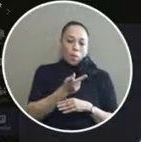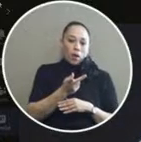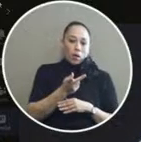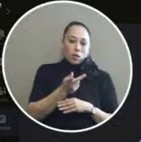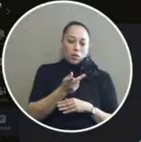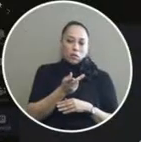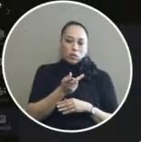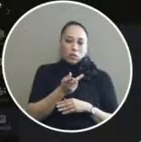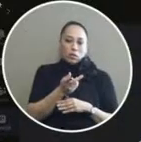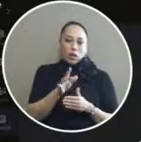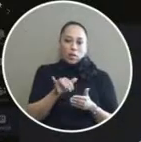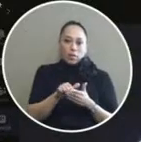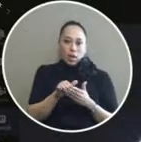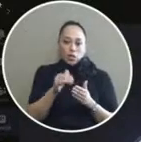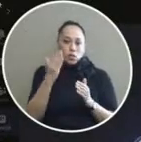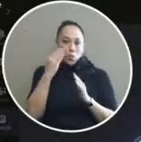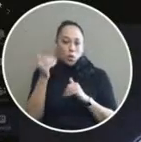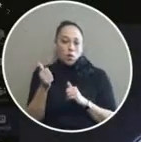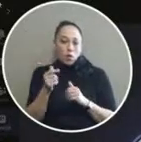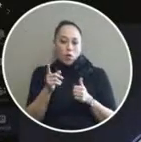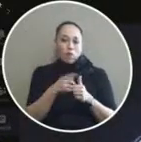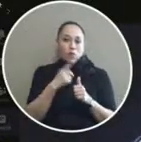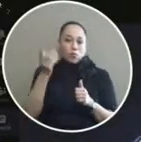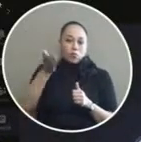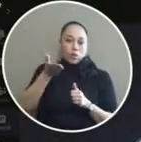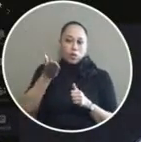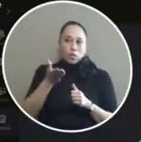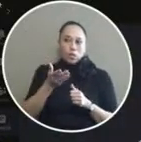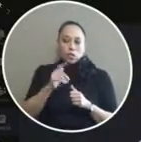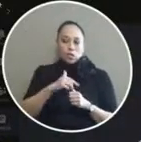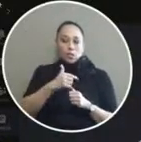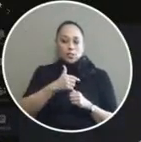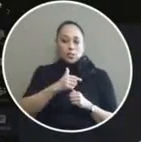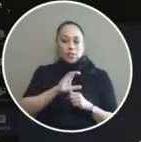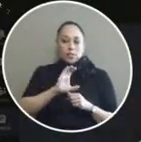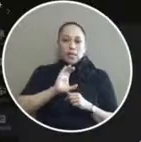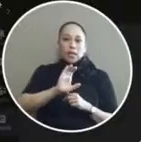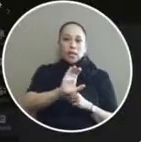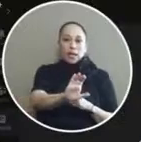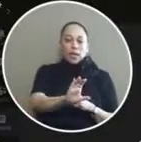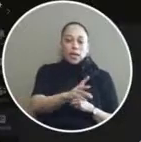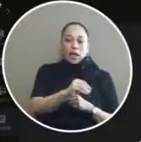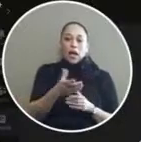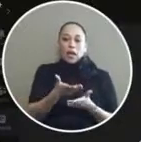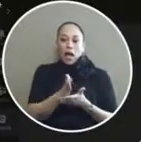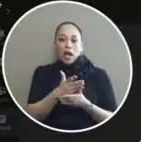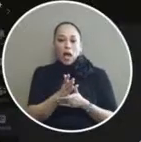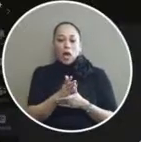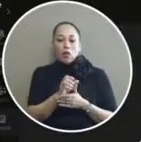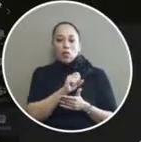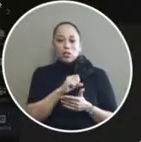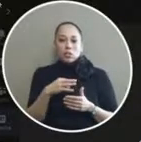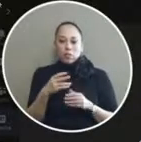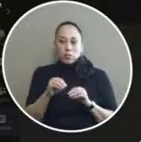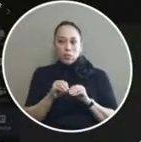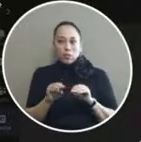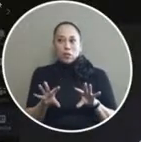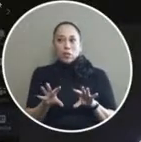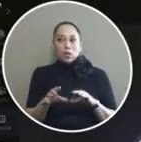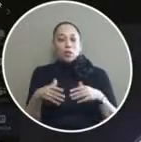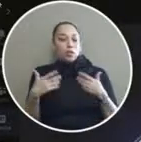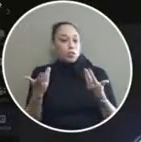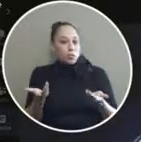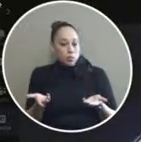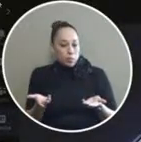approval, as opposed to the original presentation, which was to delegate it and then allow staff to distribute it.